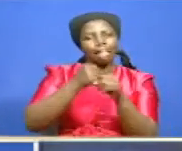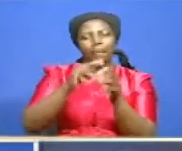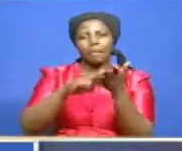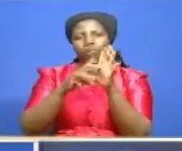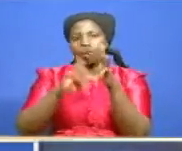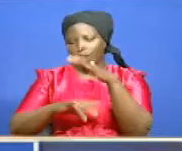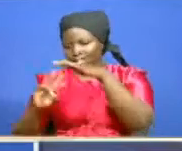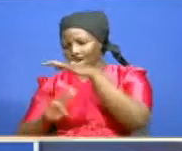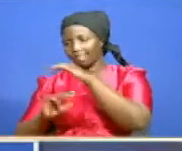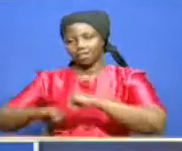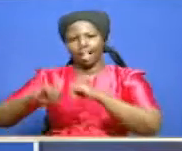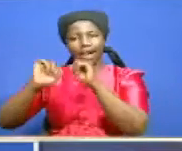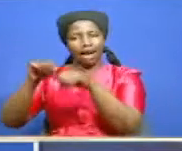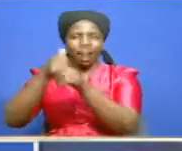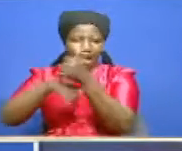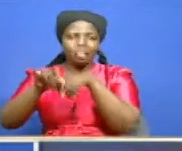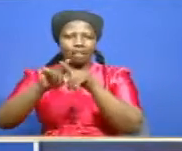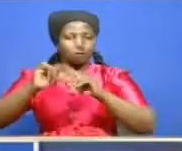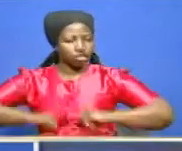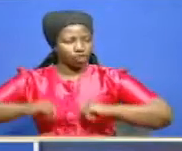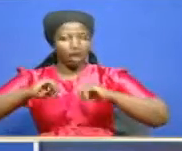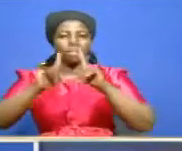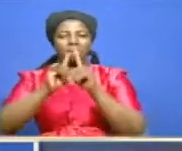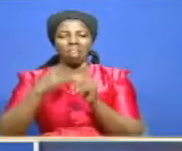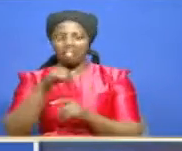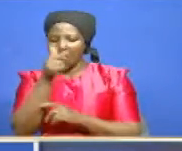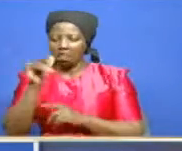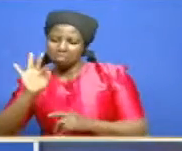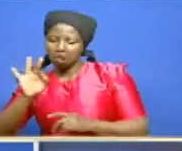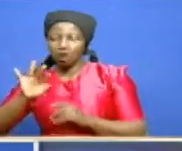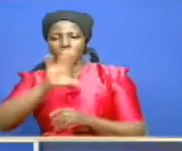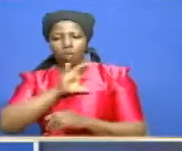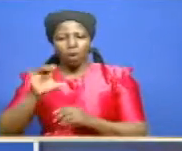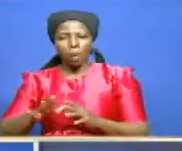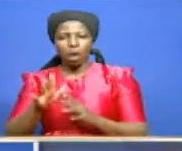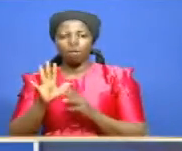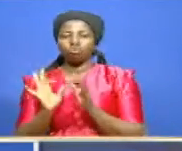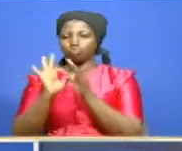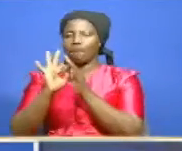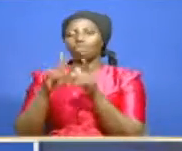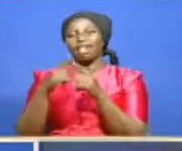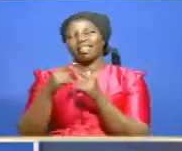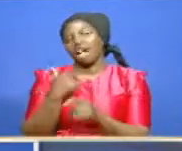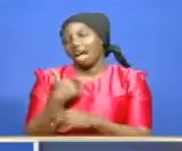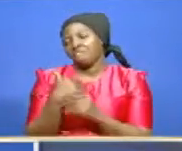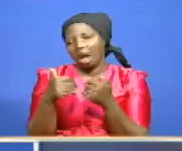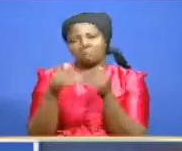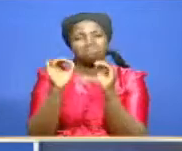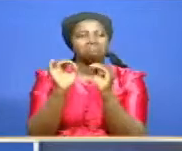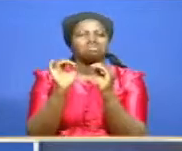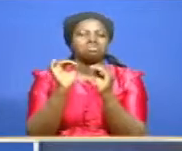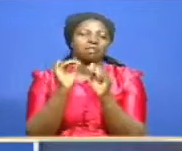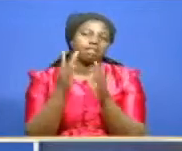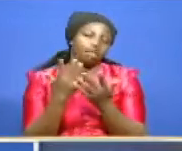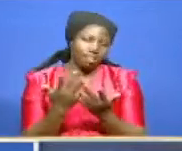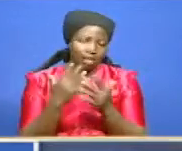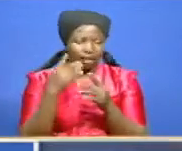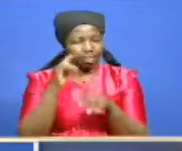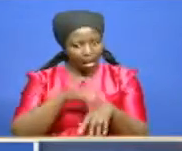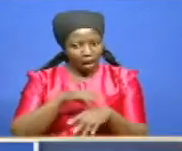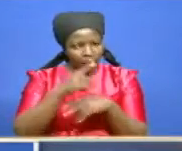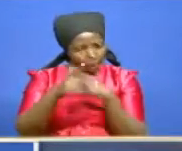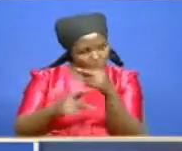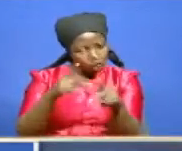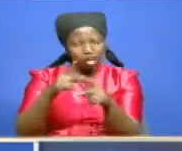chair. Then you still have the other three commissioners constituting the plenary. So there is no vacuum as the process of recruiting the